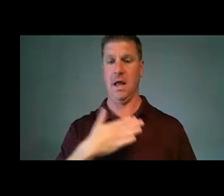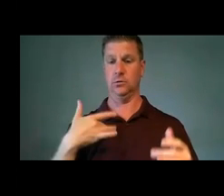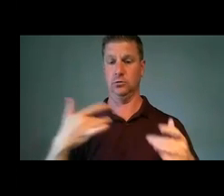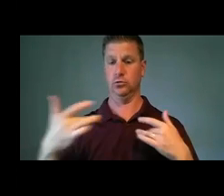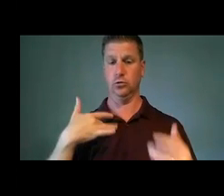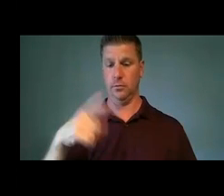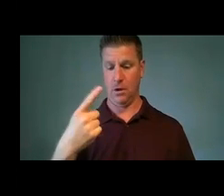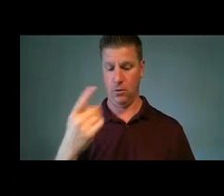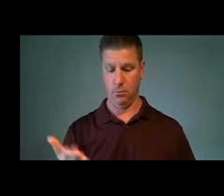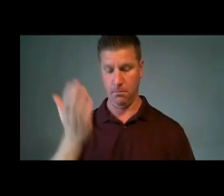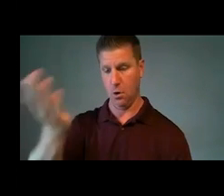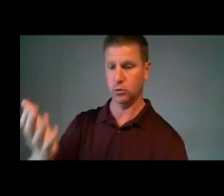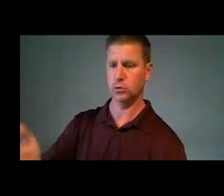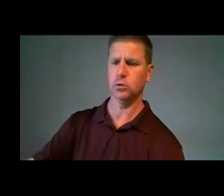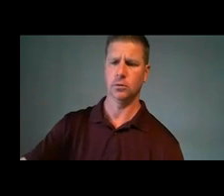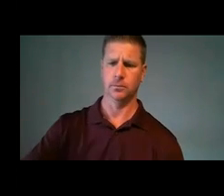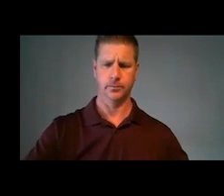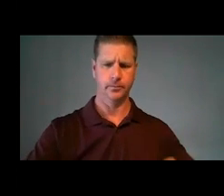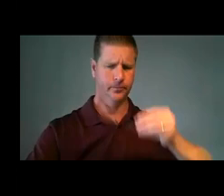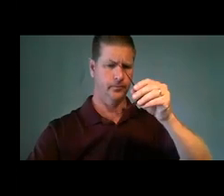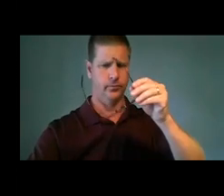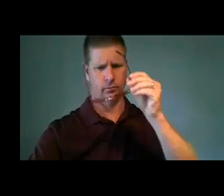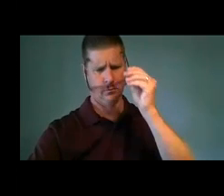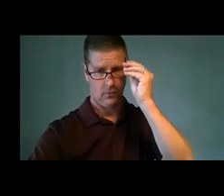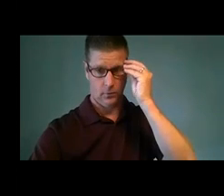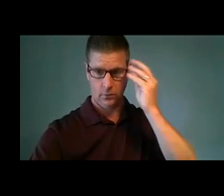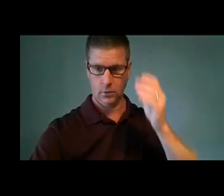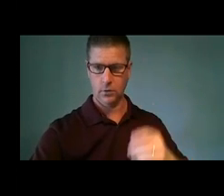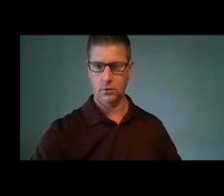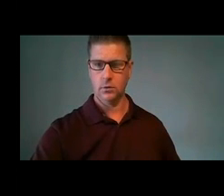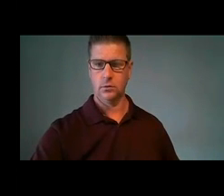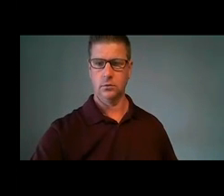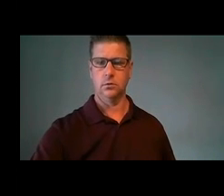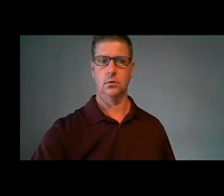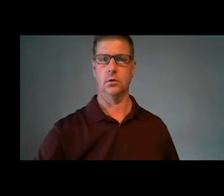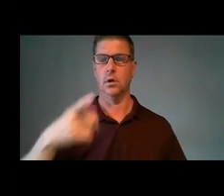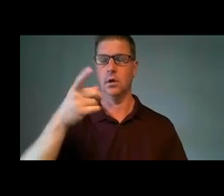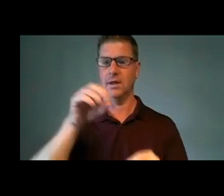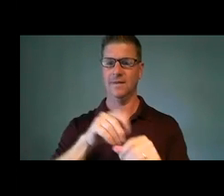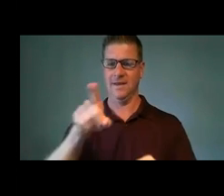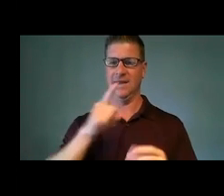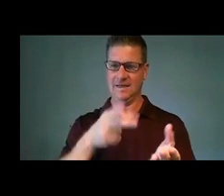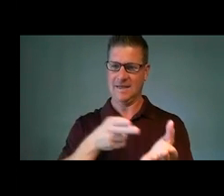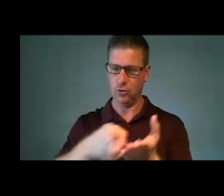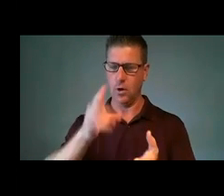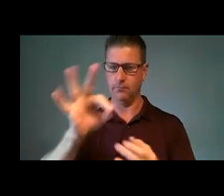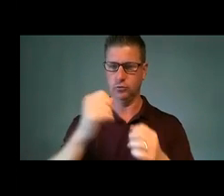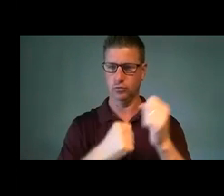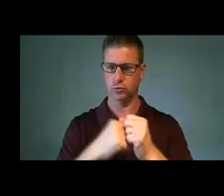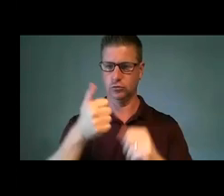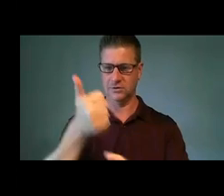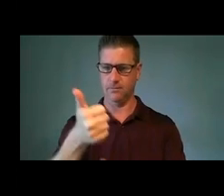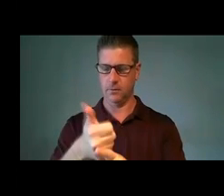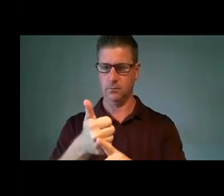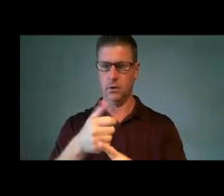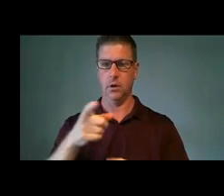about a proposal where the URA would develop that property is in the integrity of the structure itself. There